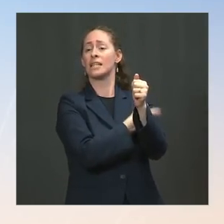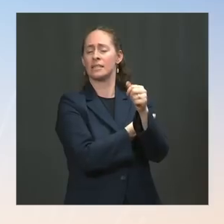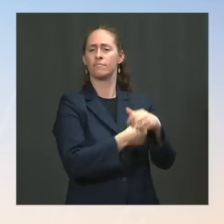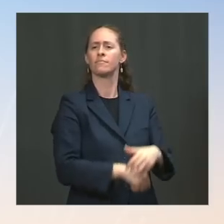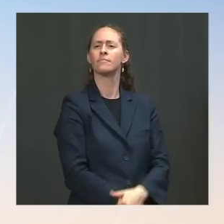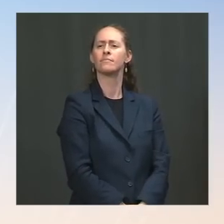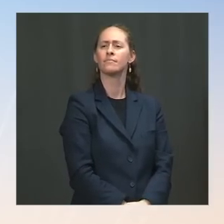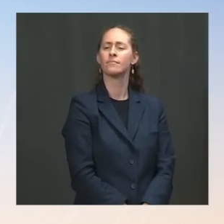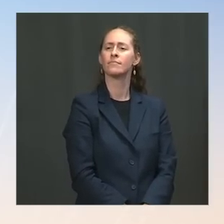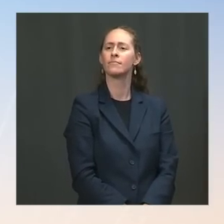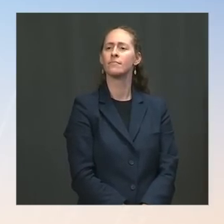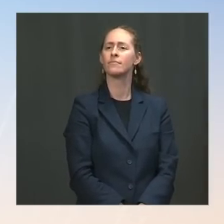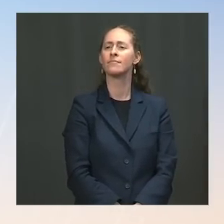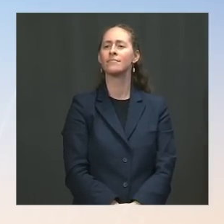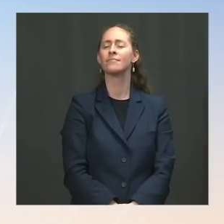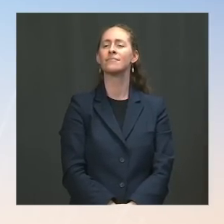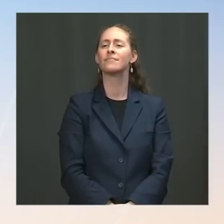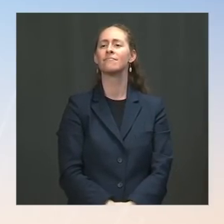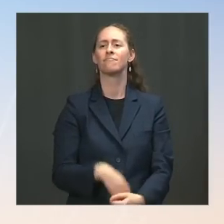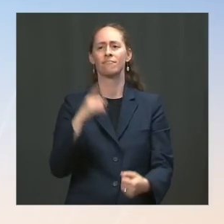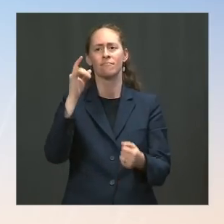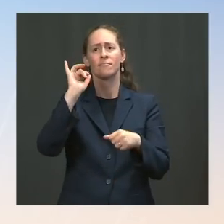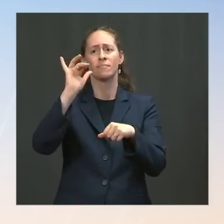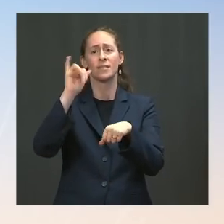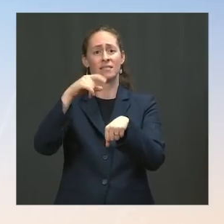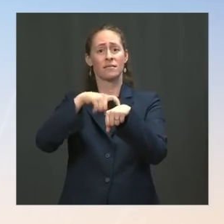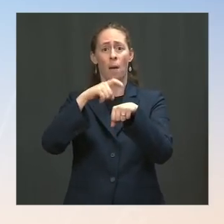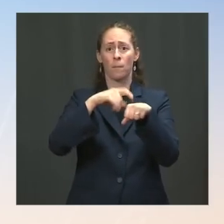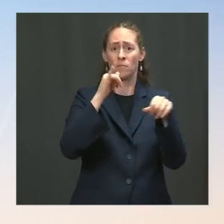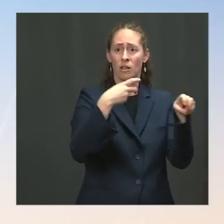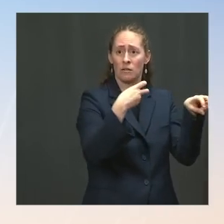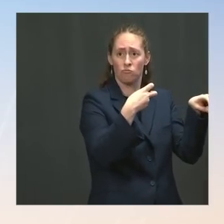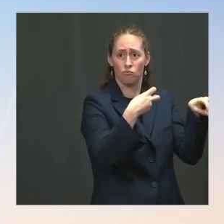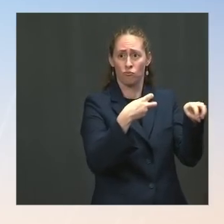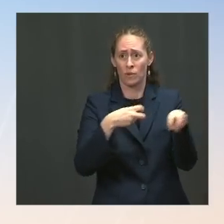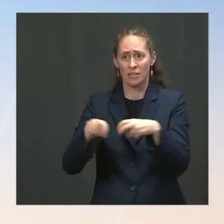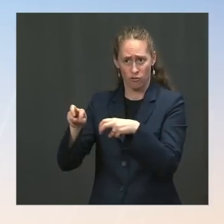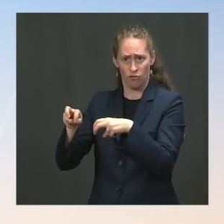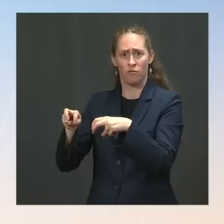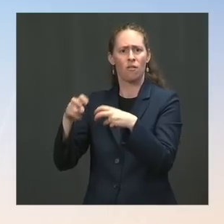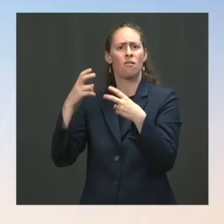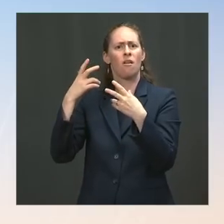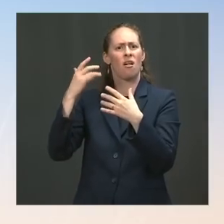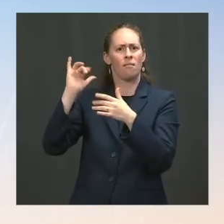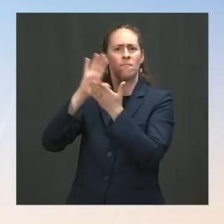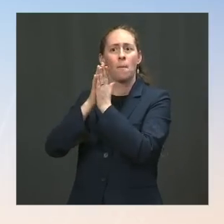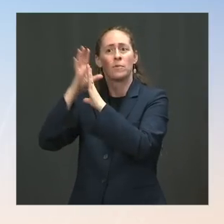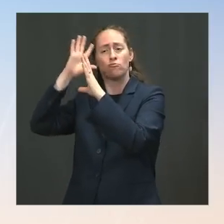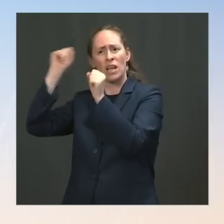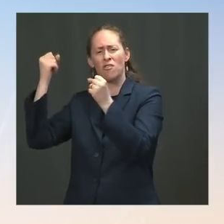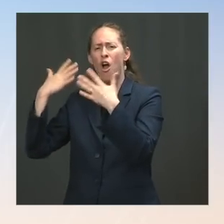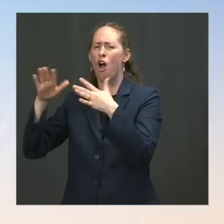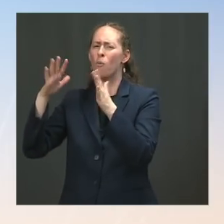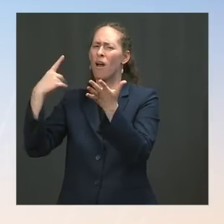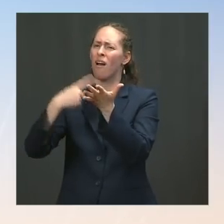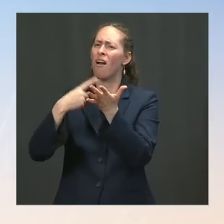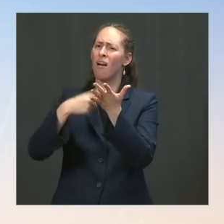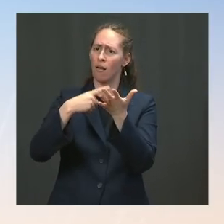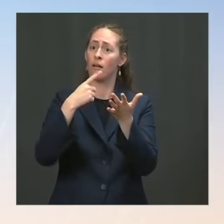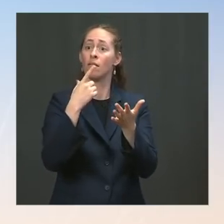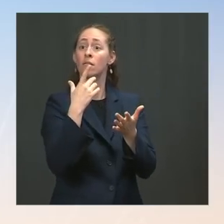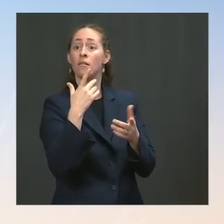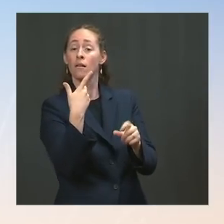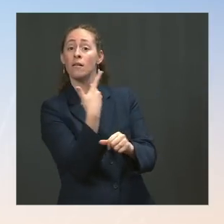shying away from talking about the fact that it was a vaccine that was approved during some of the vaccines, I should say, approved during a